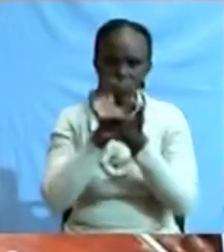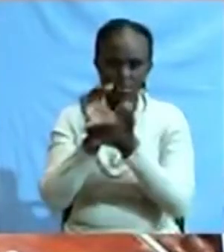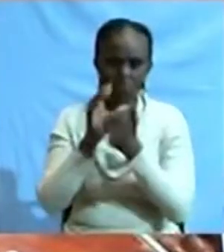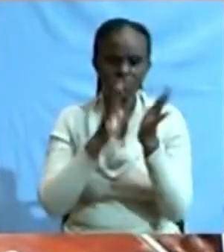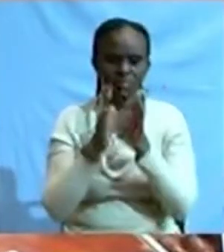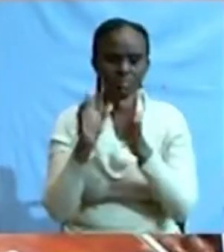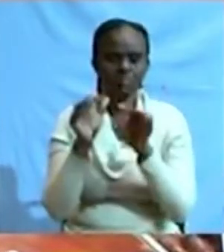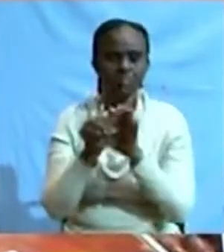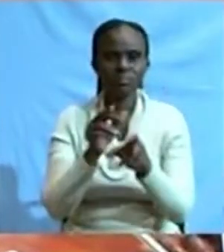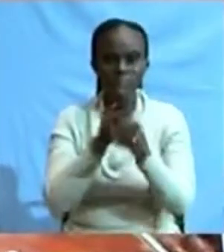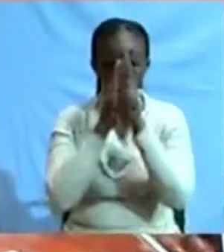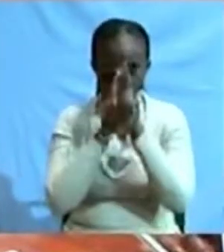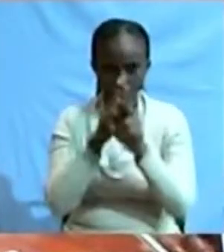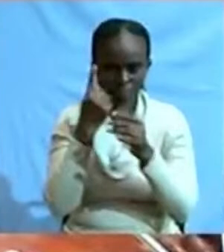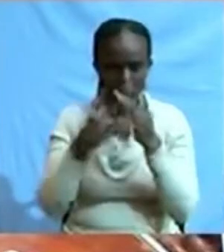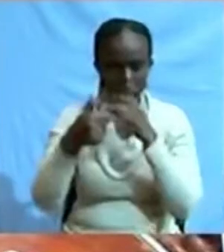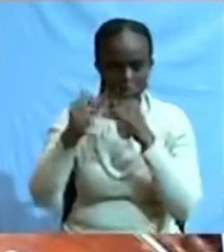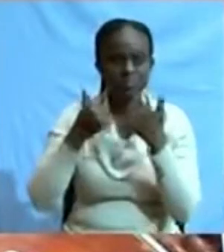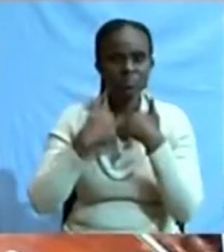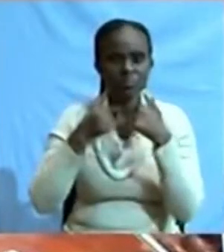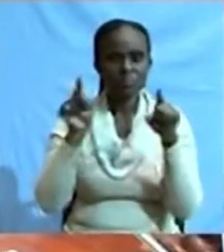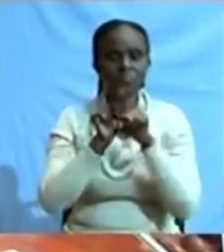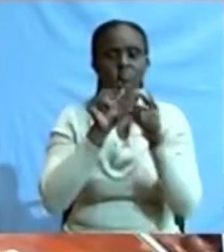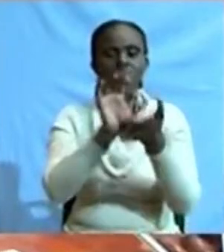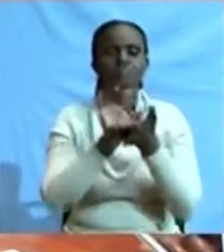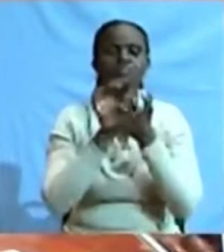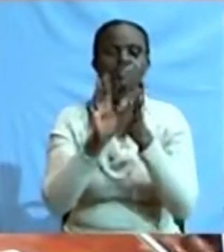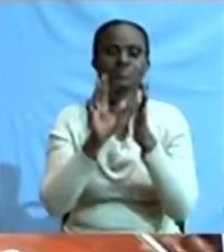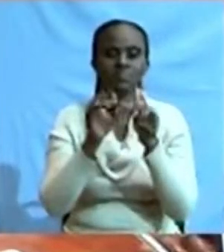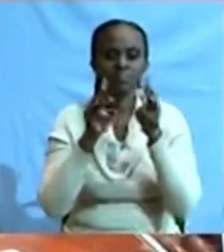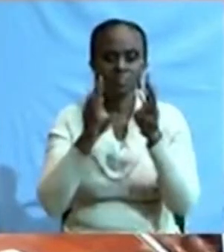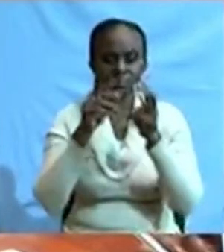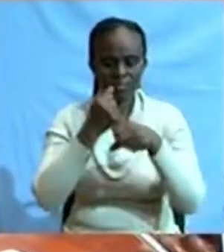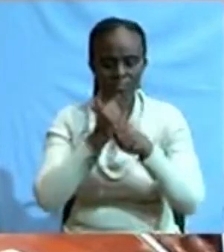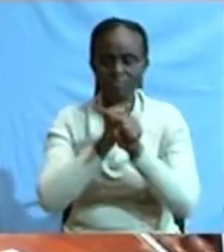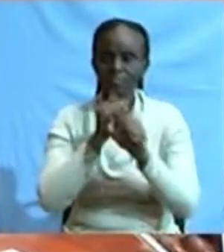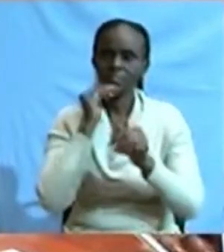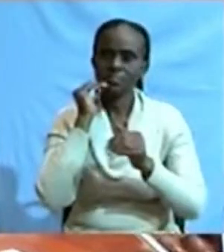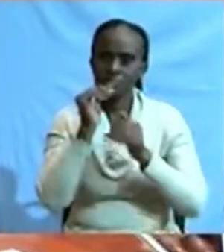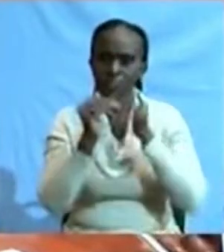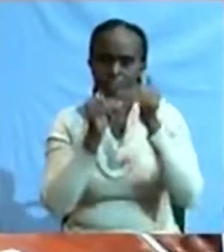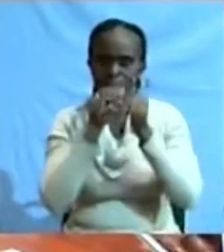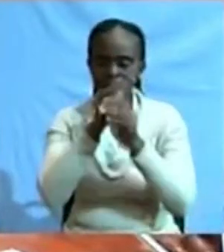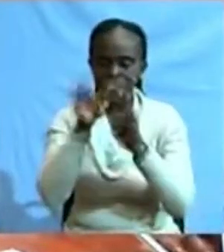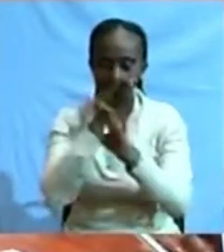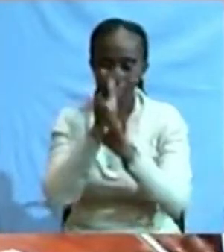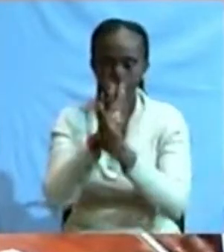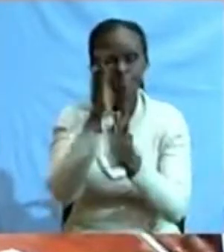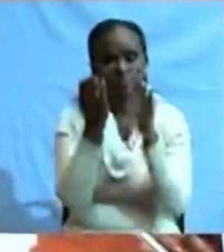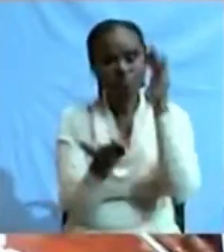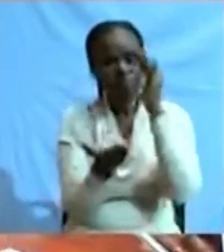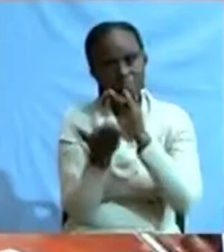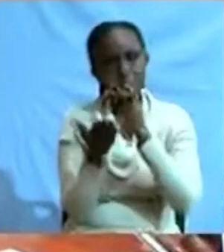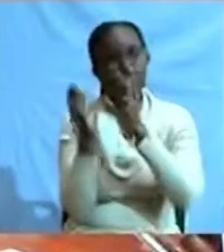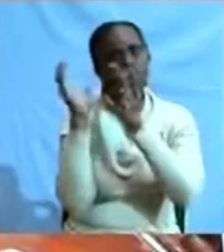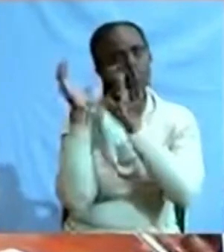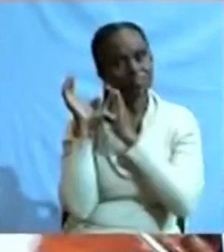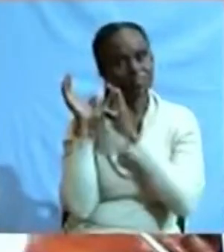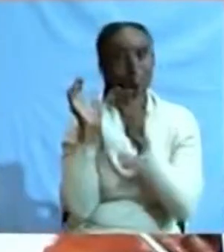respect of what it owes to creditors as a way of making steps towards reducing its debt